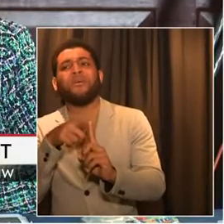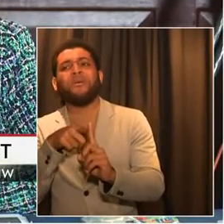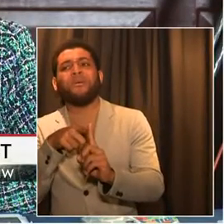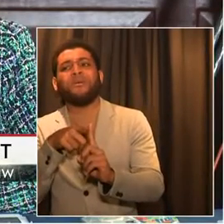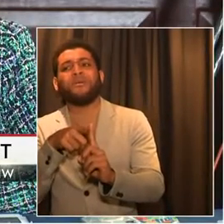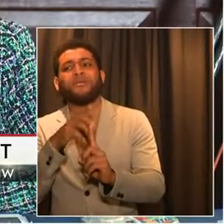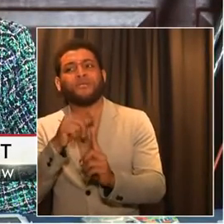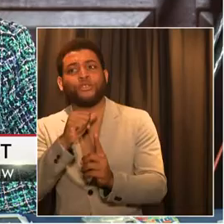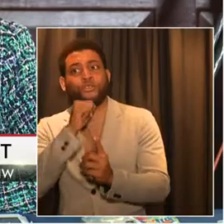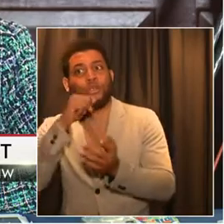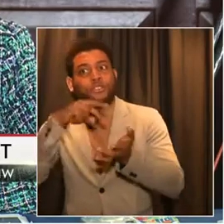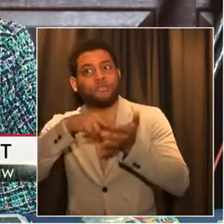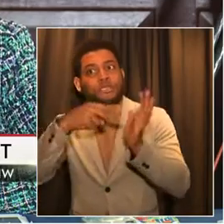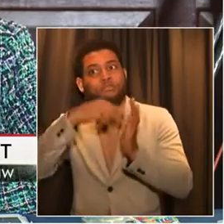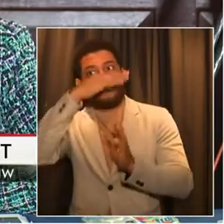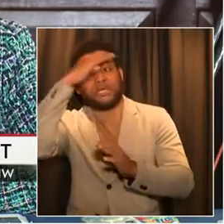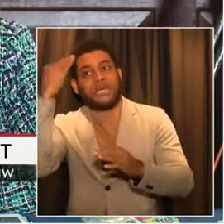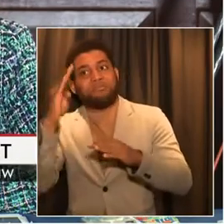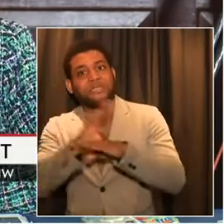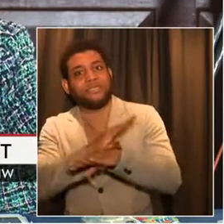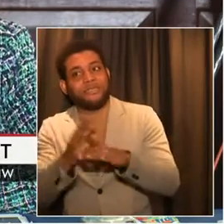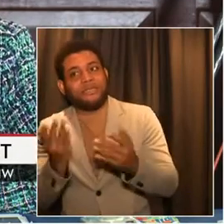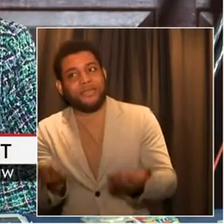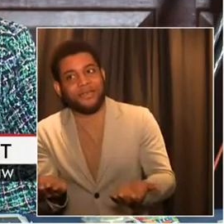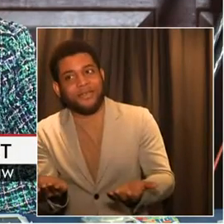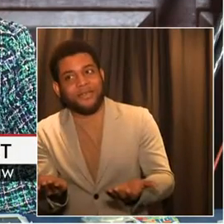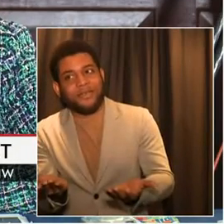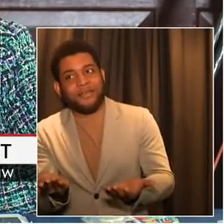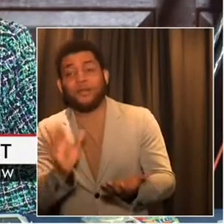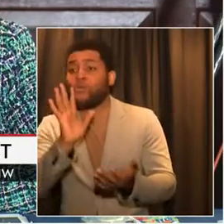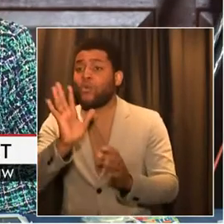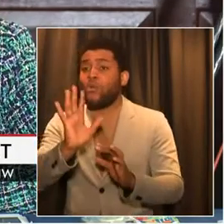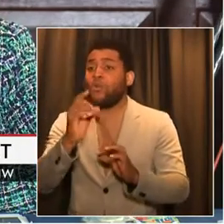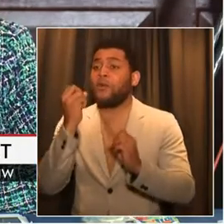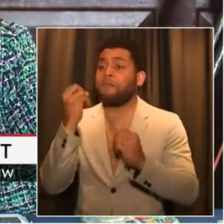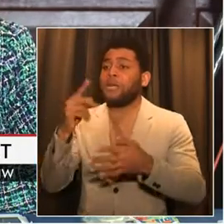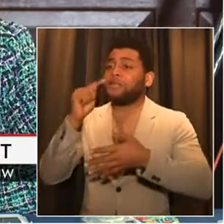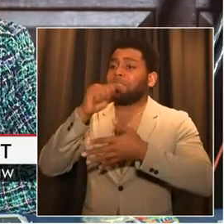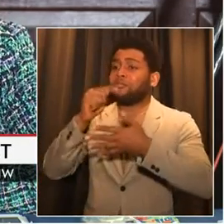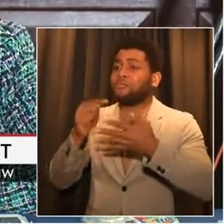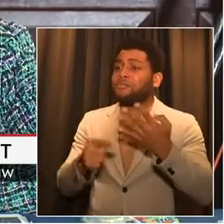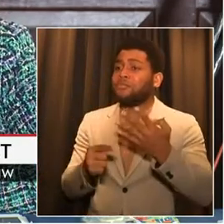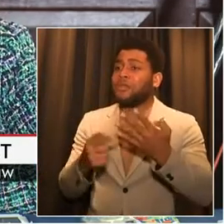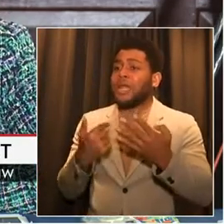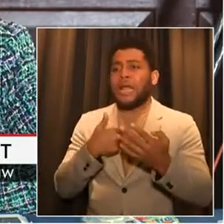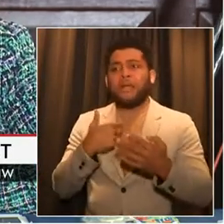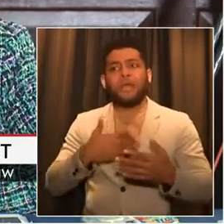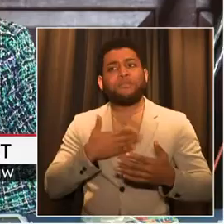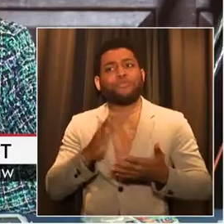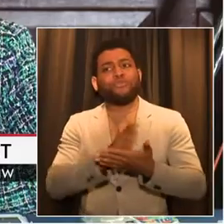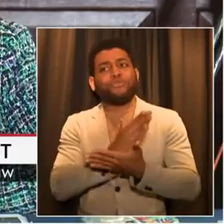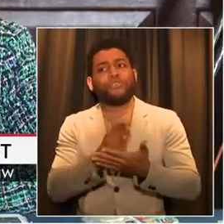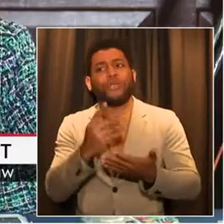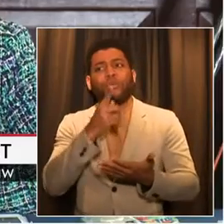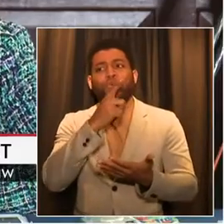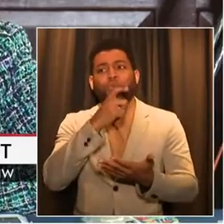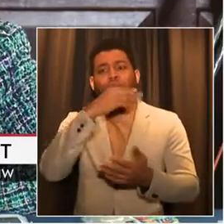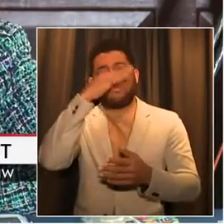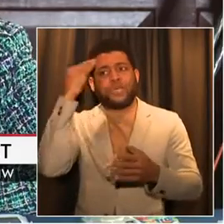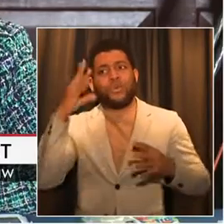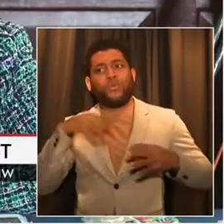Mayor. well, and many of them are, and we're happy to share with you the ones who are or the ones who aren't.